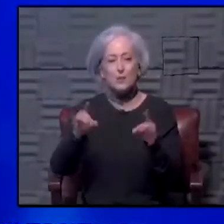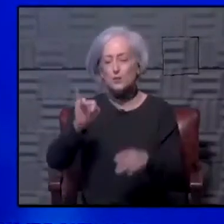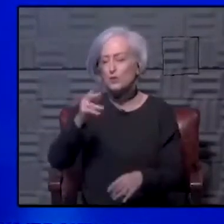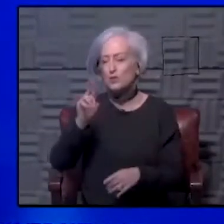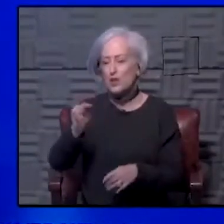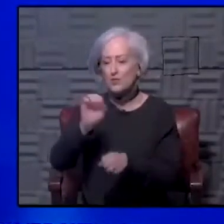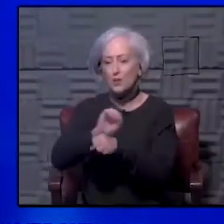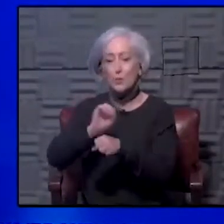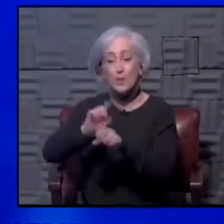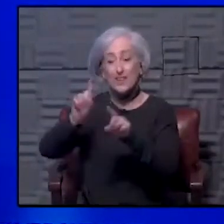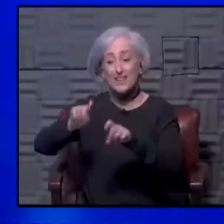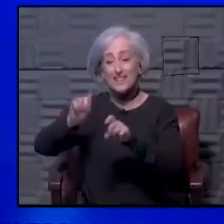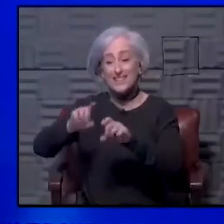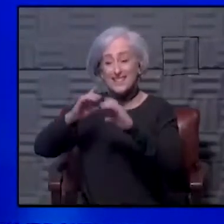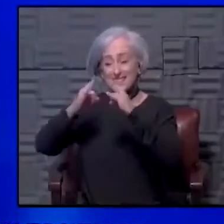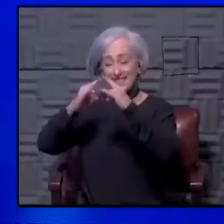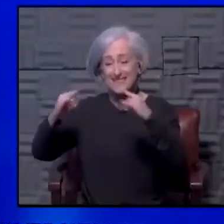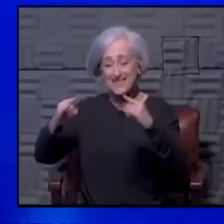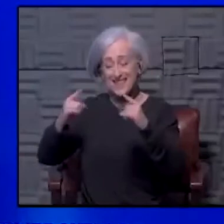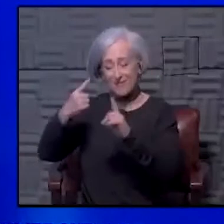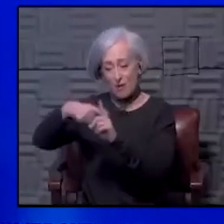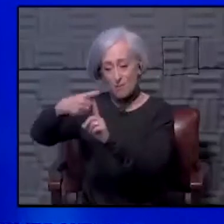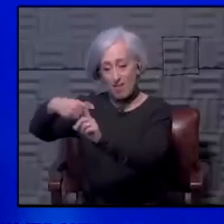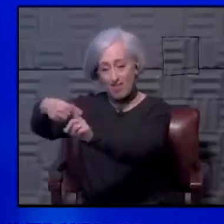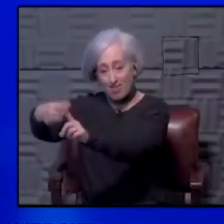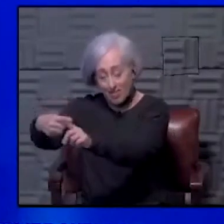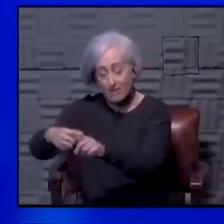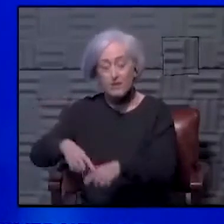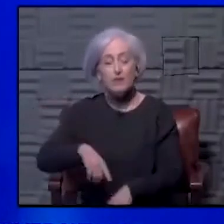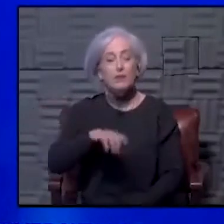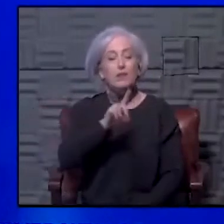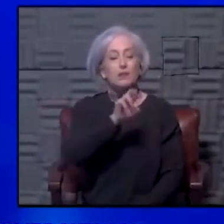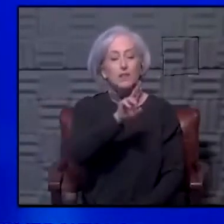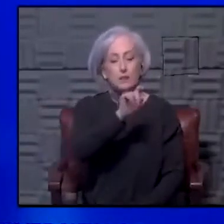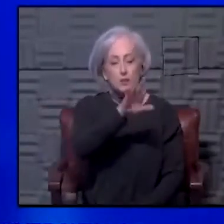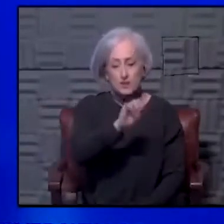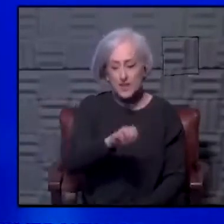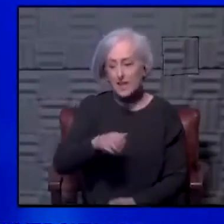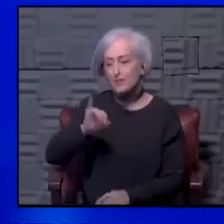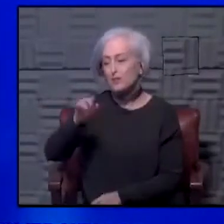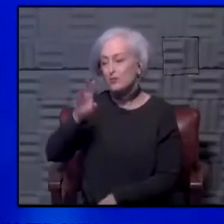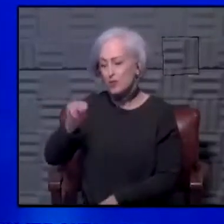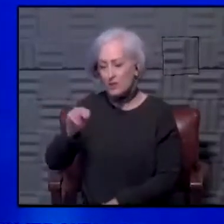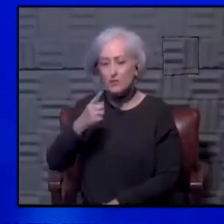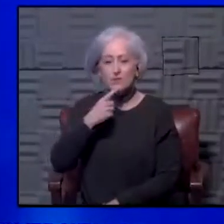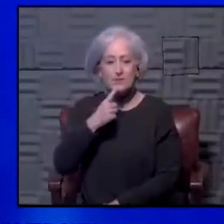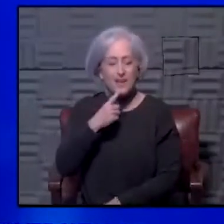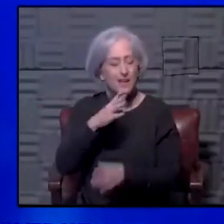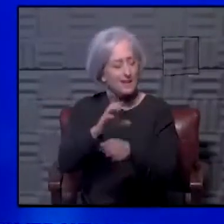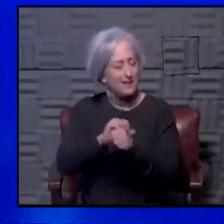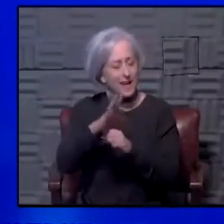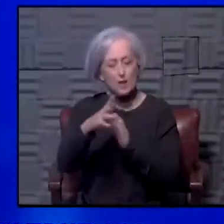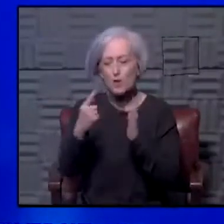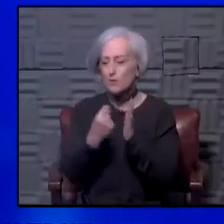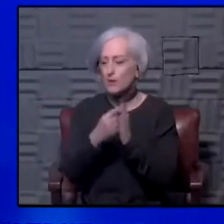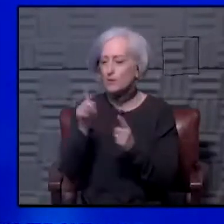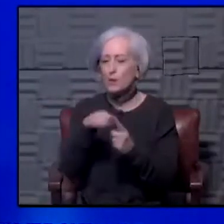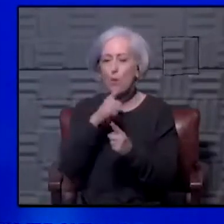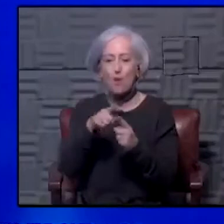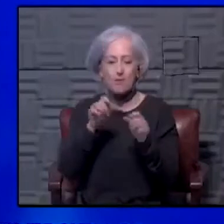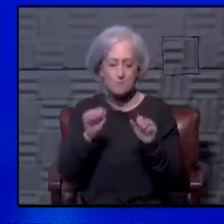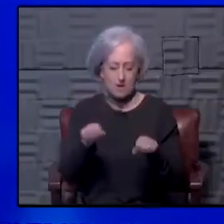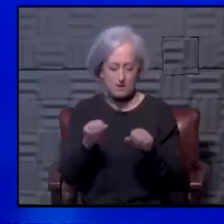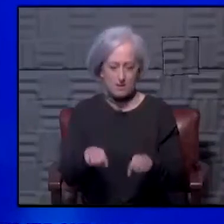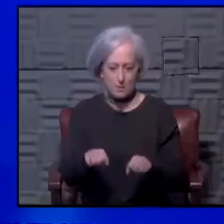for months. She and Dr. Stites share reasons to get your vaccine when you get the chance. Dr. Stites is back on